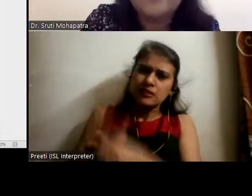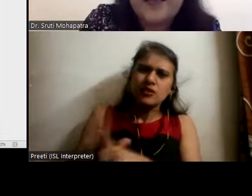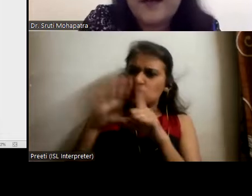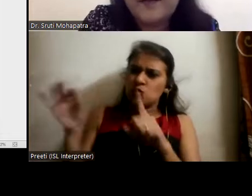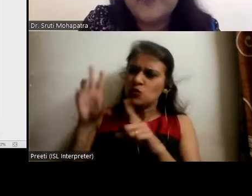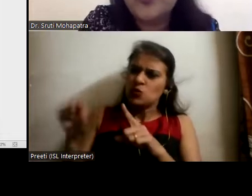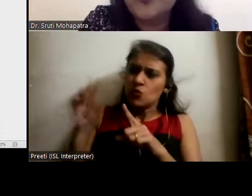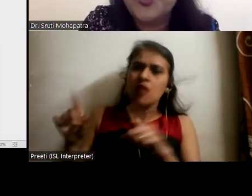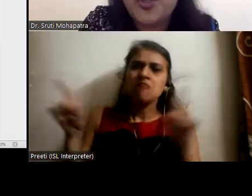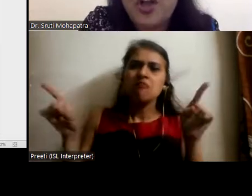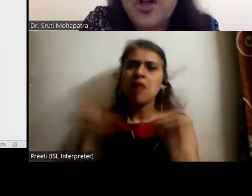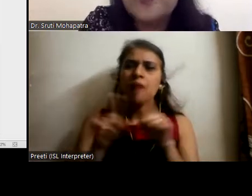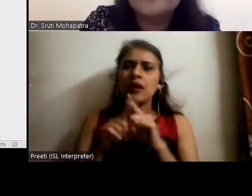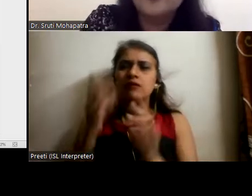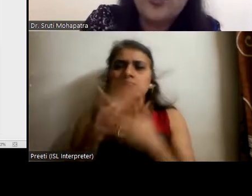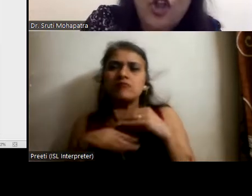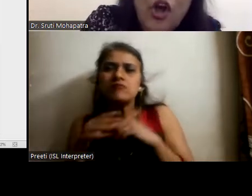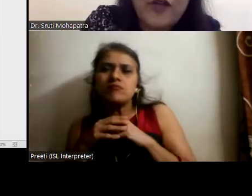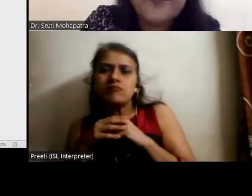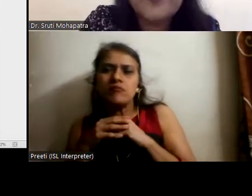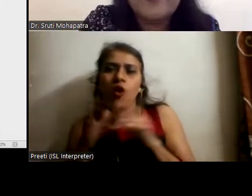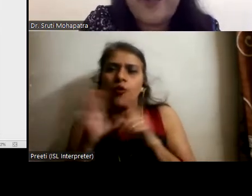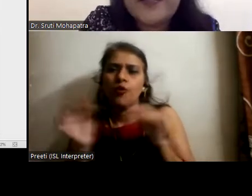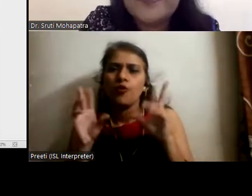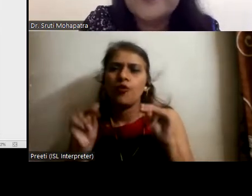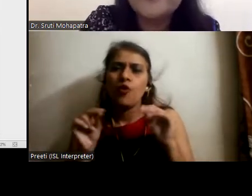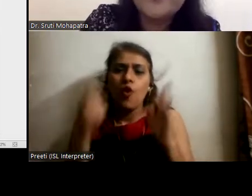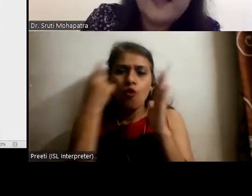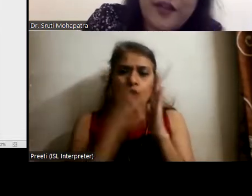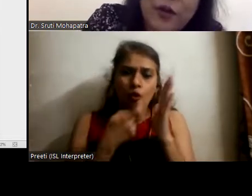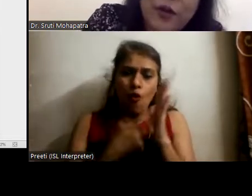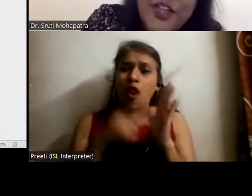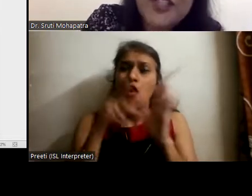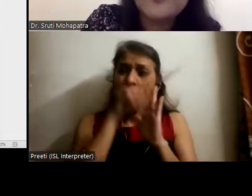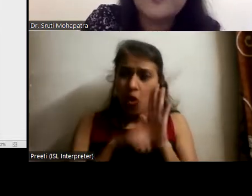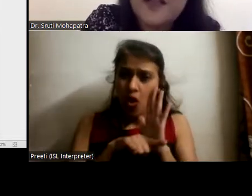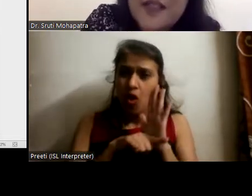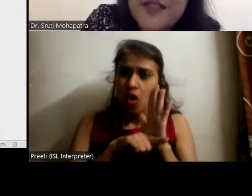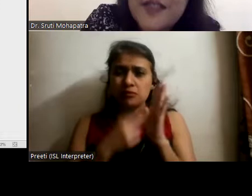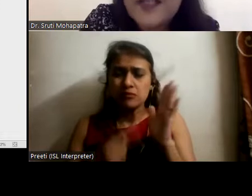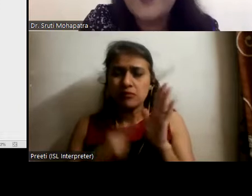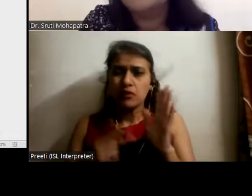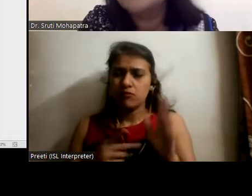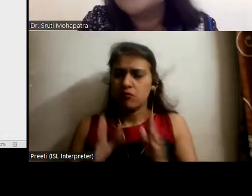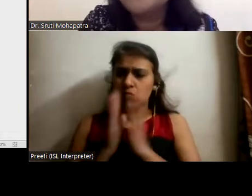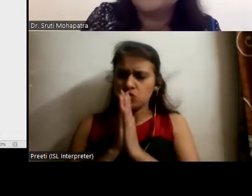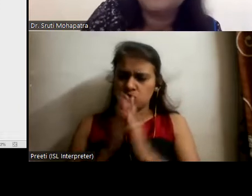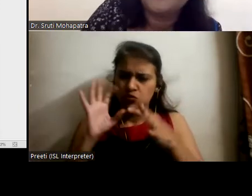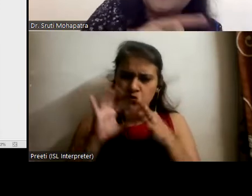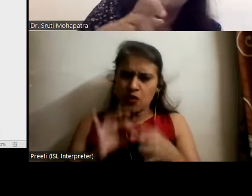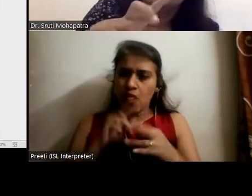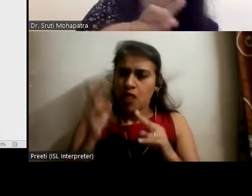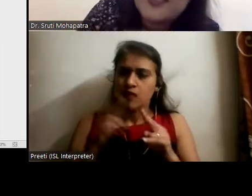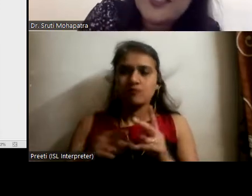archaic social laws, norms, practices, regulations, and customs. And this needs to